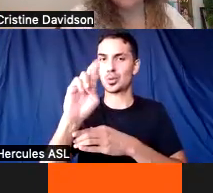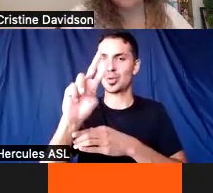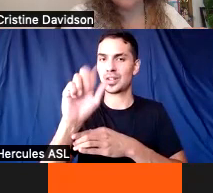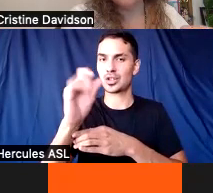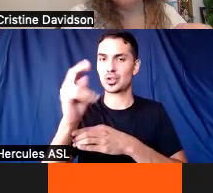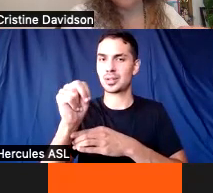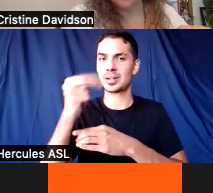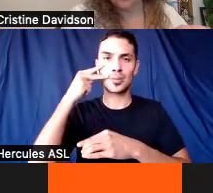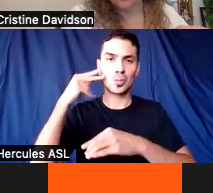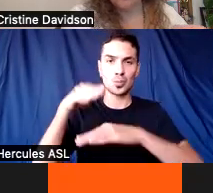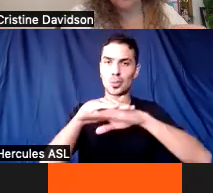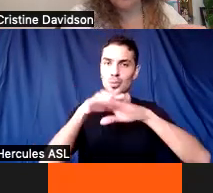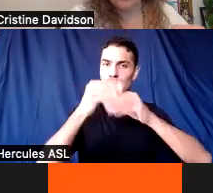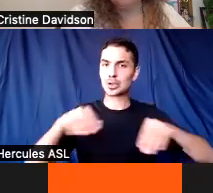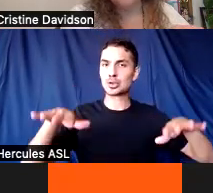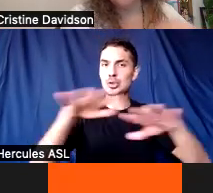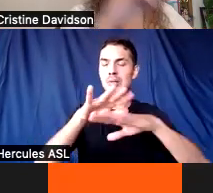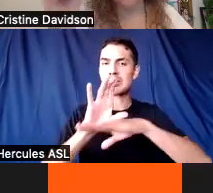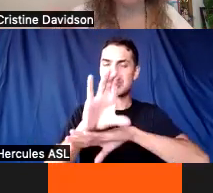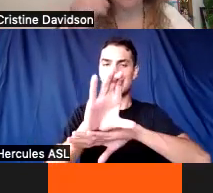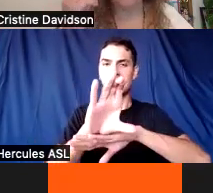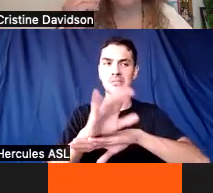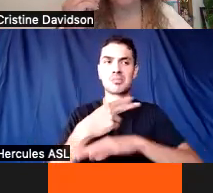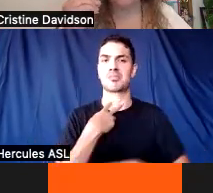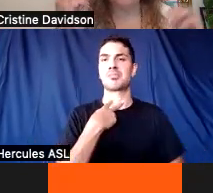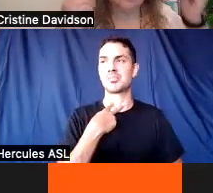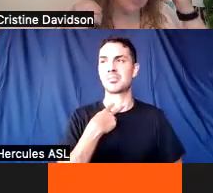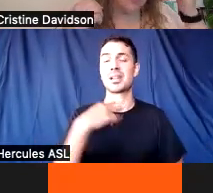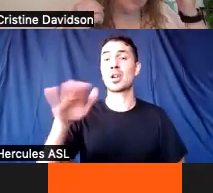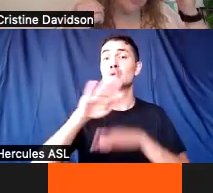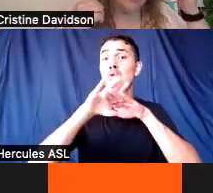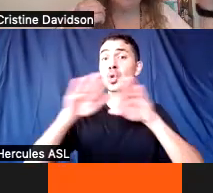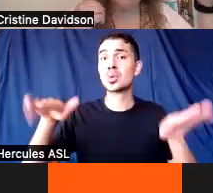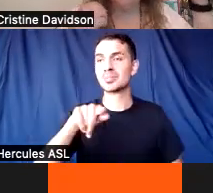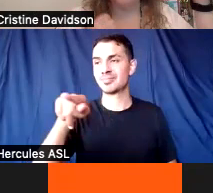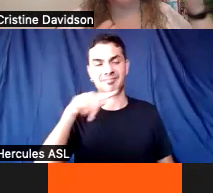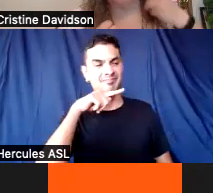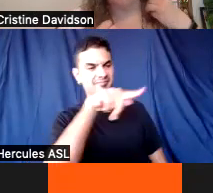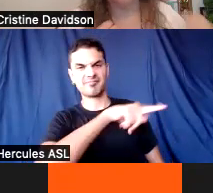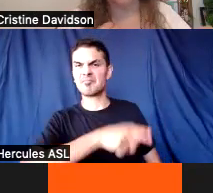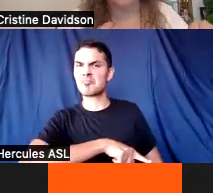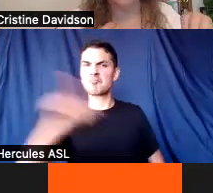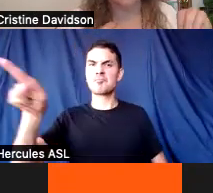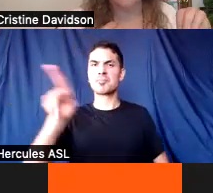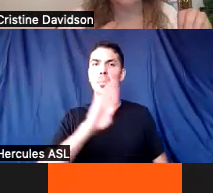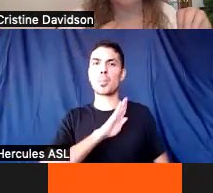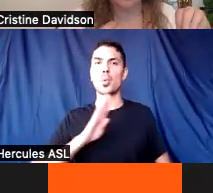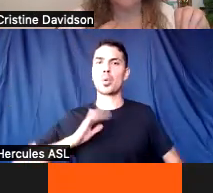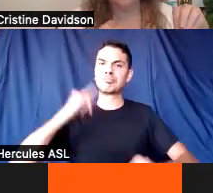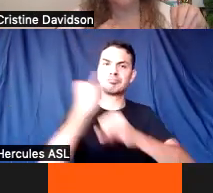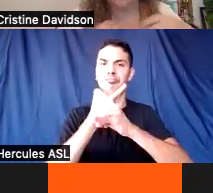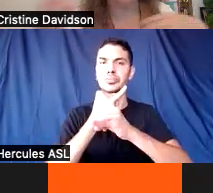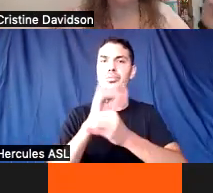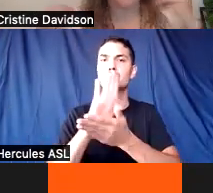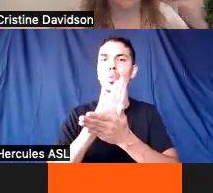to send your kid to boarding school, right? And all the harm that comes with that, the guilt that comes with being a mother who sends their kid to